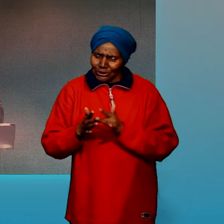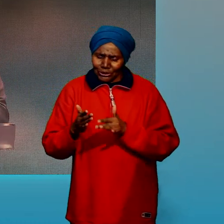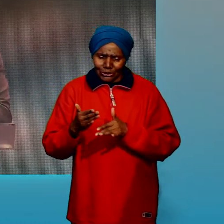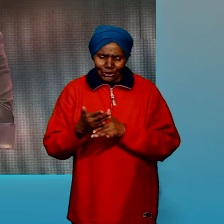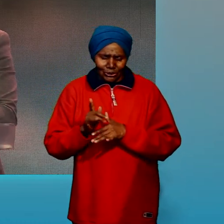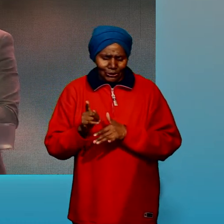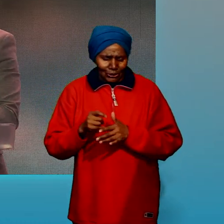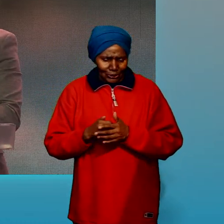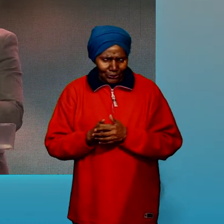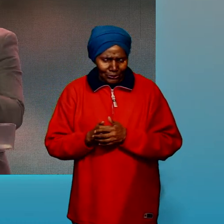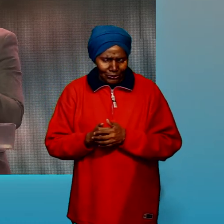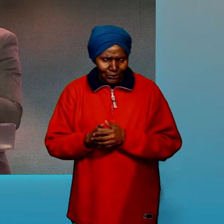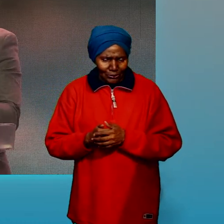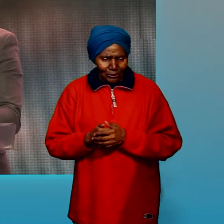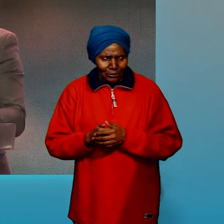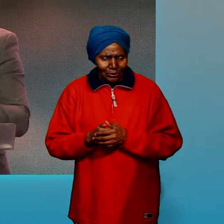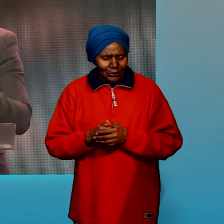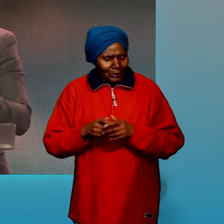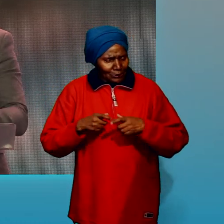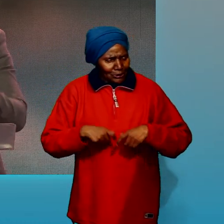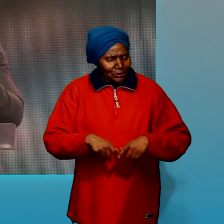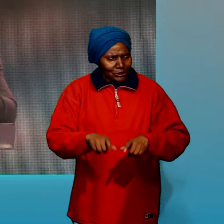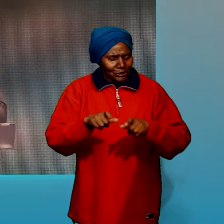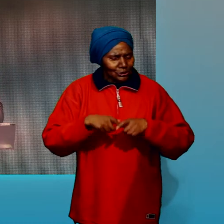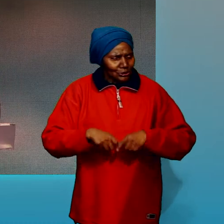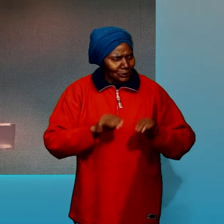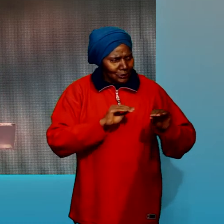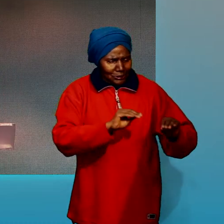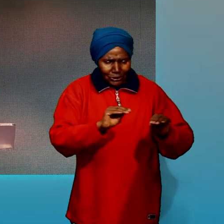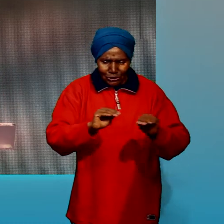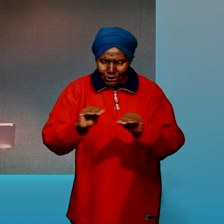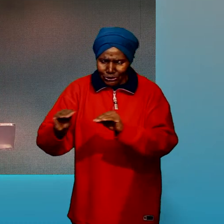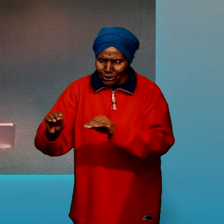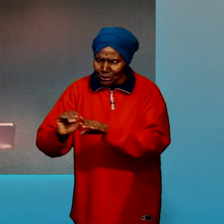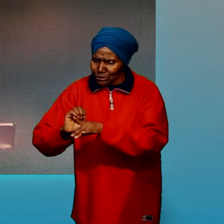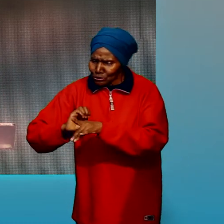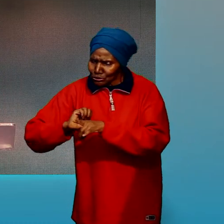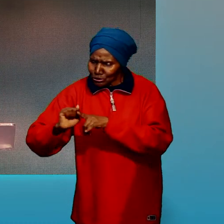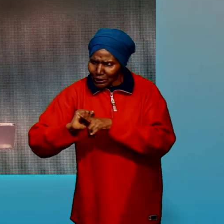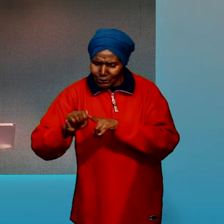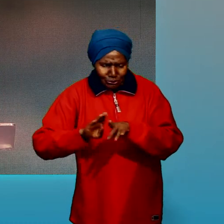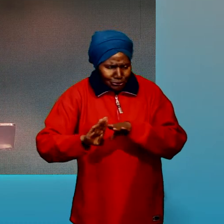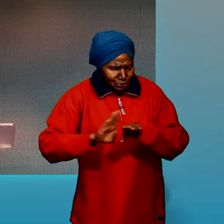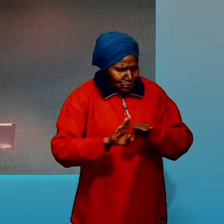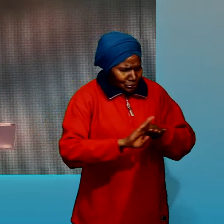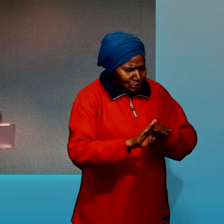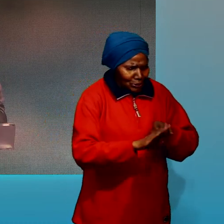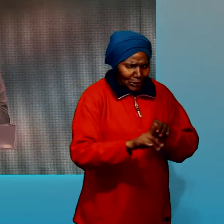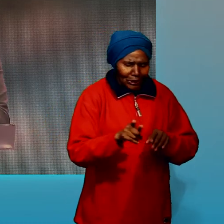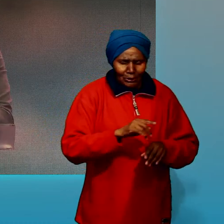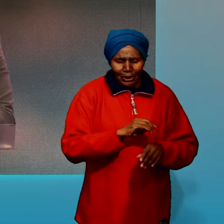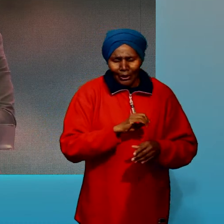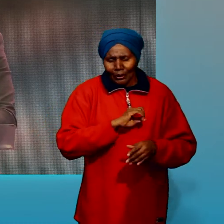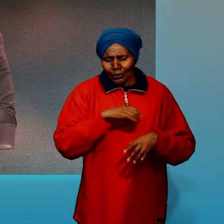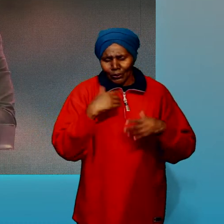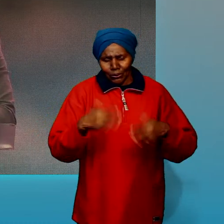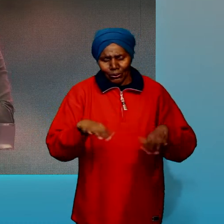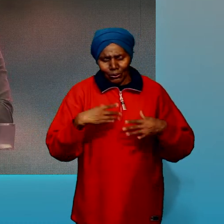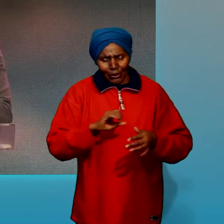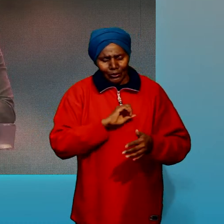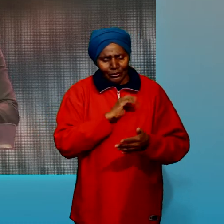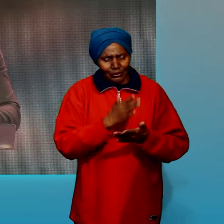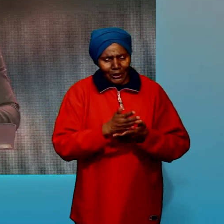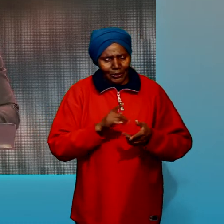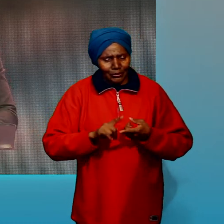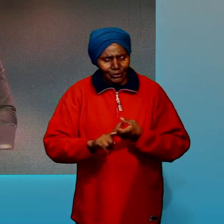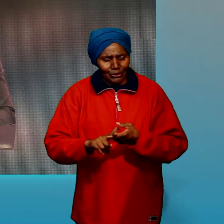and dedication, he is continuing to teach and train him. He is faultless and faithful to the very end.